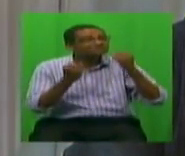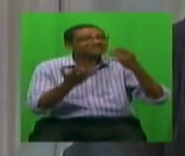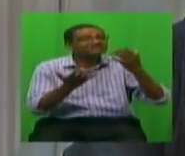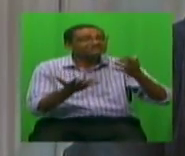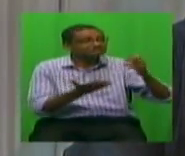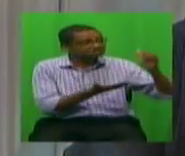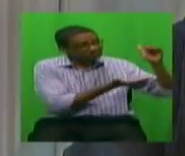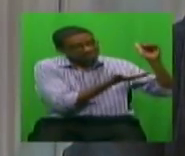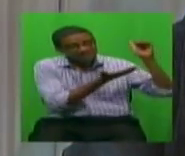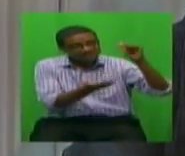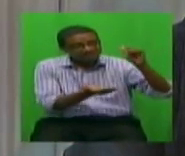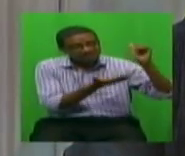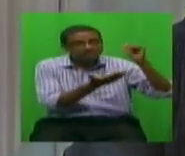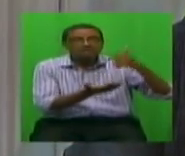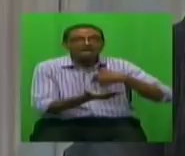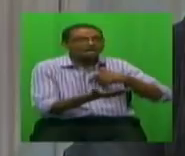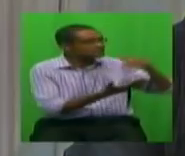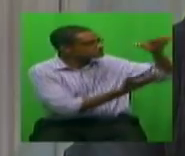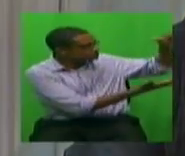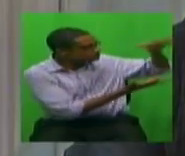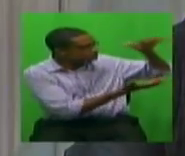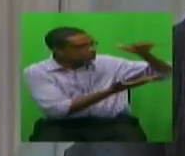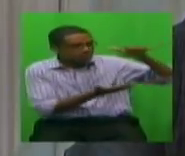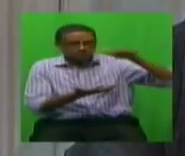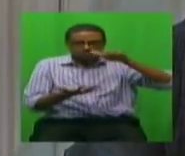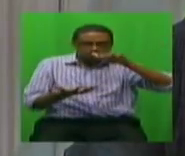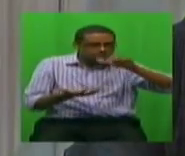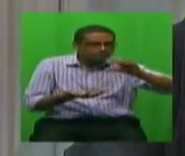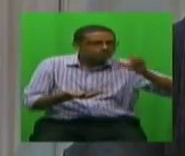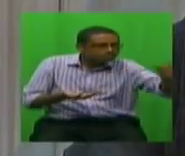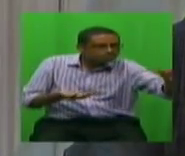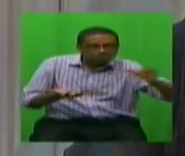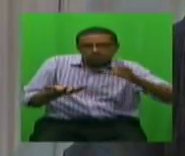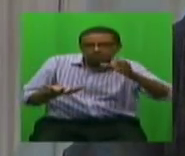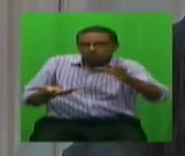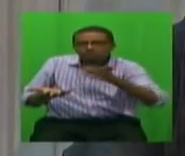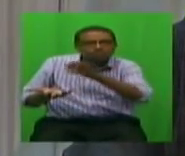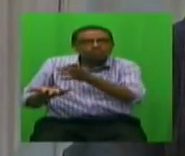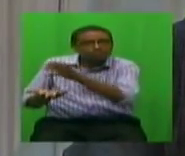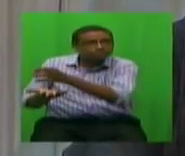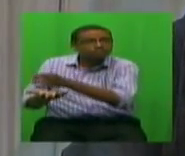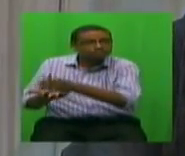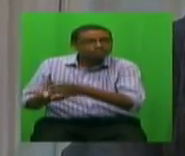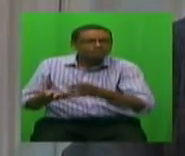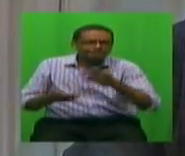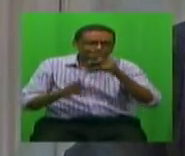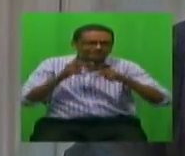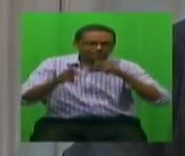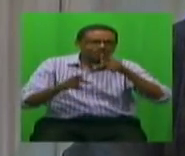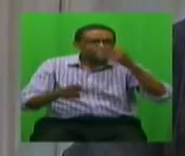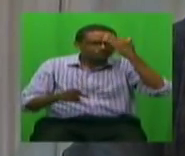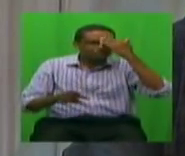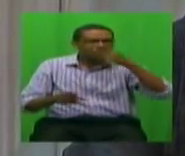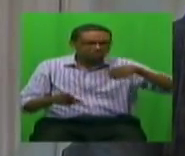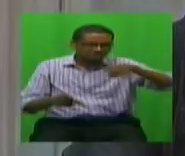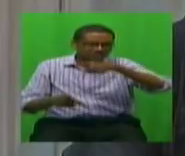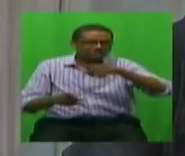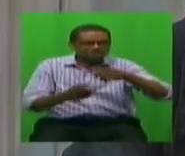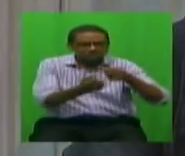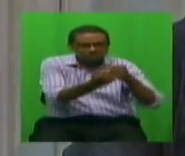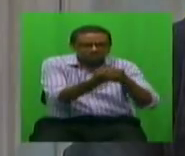watch, and people know that they've been getting support. In terms of the ministry, I want to say that